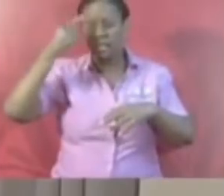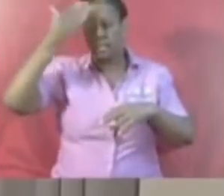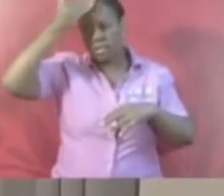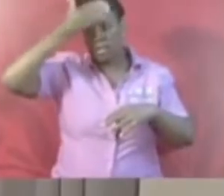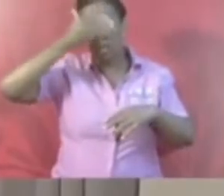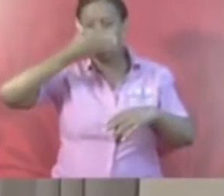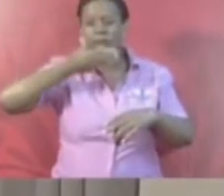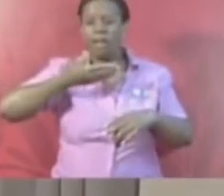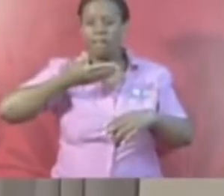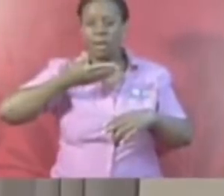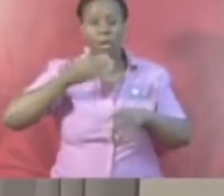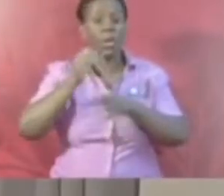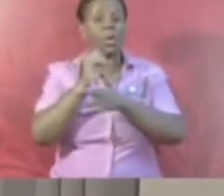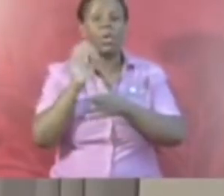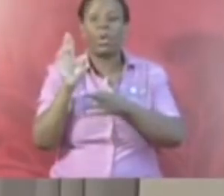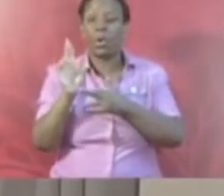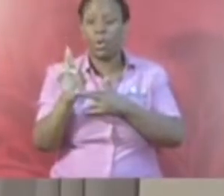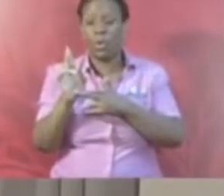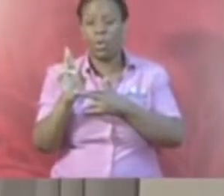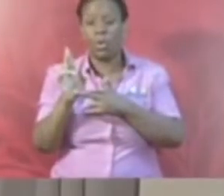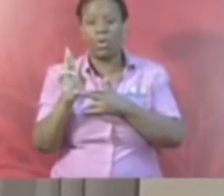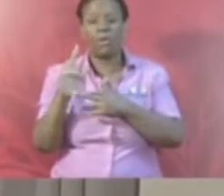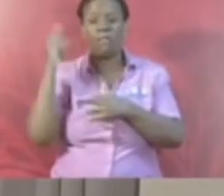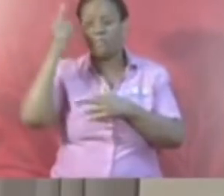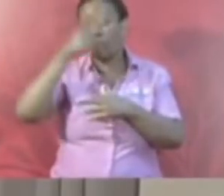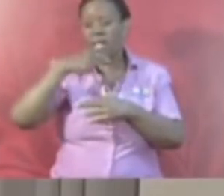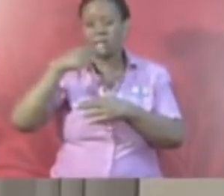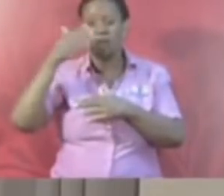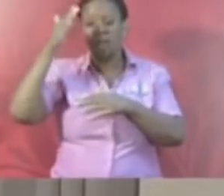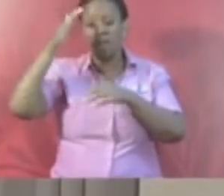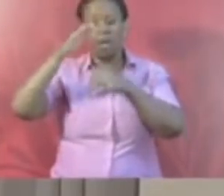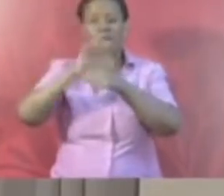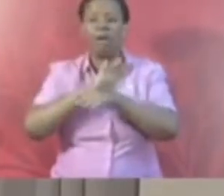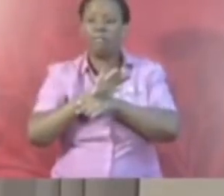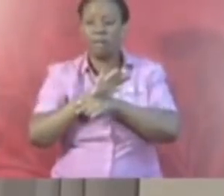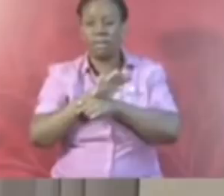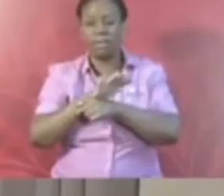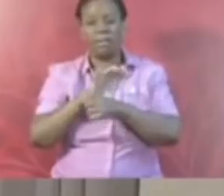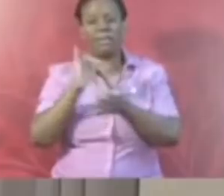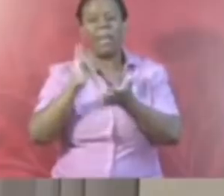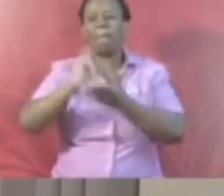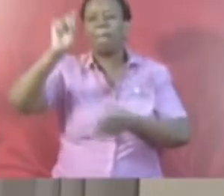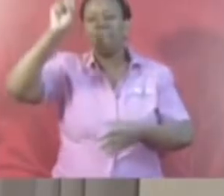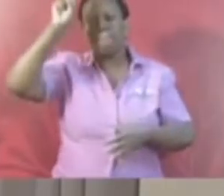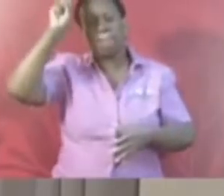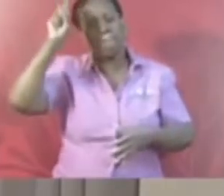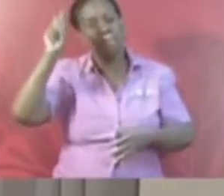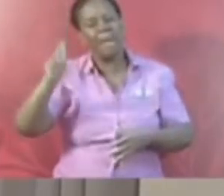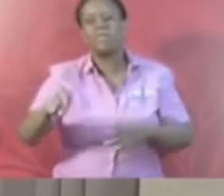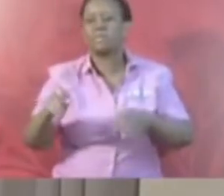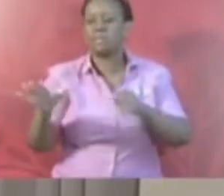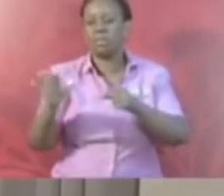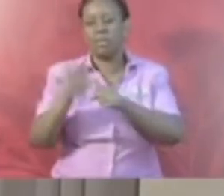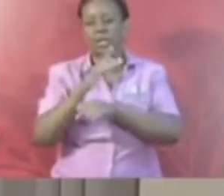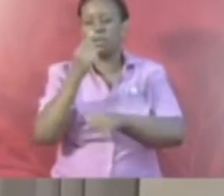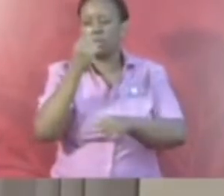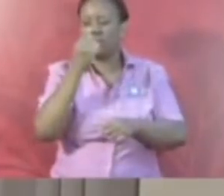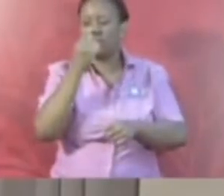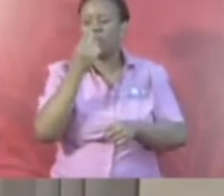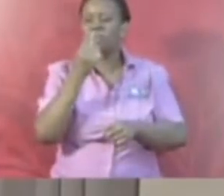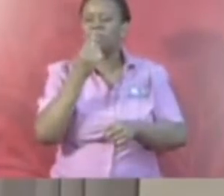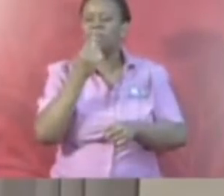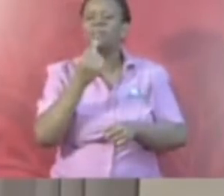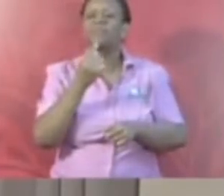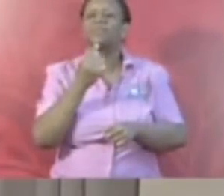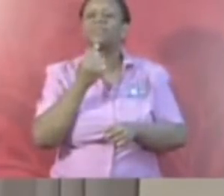face covering in a manner which covers his mouth, nose, and chin. I am trying to